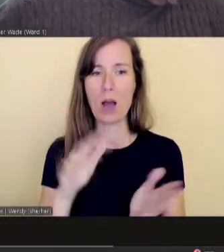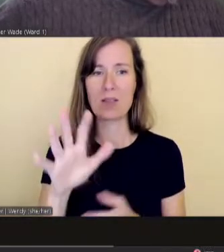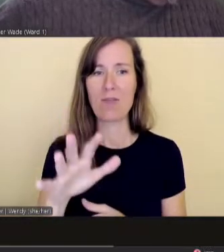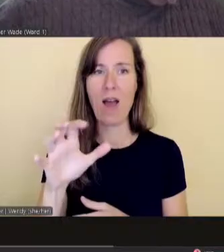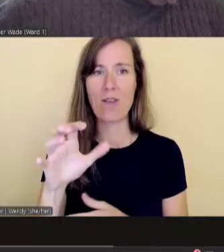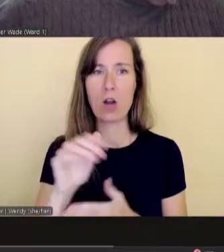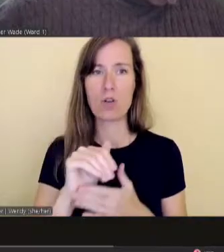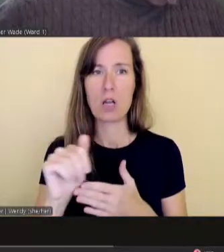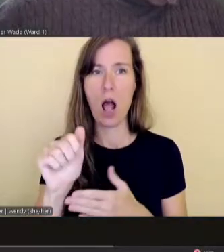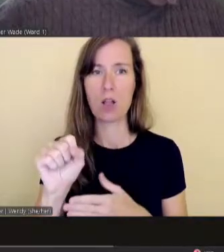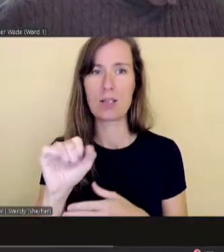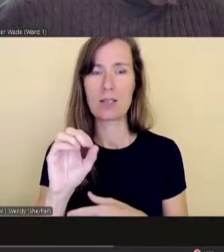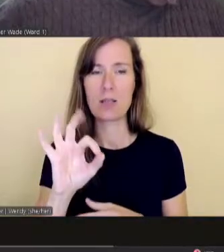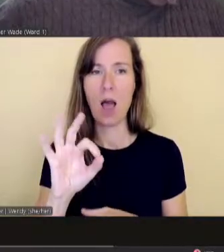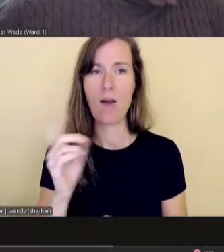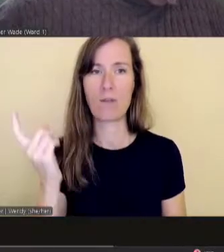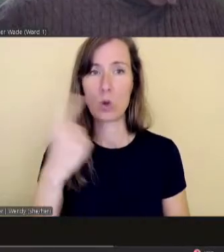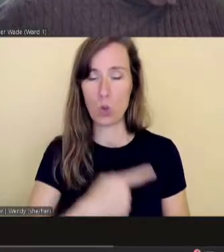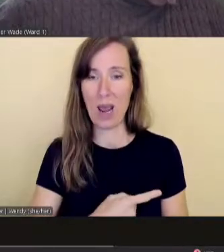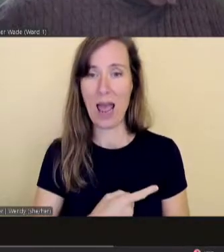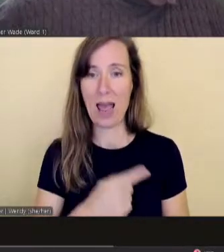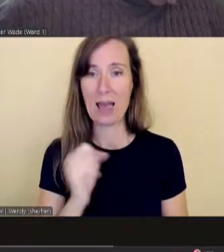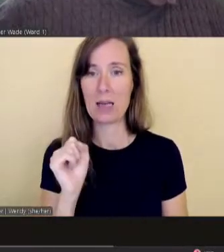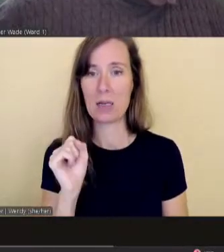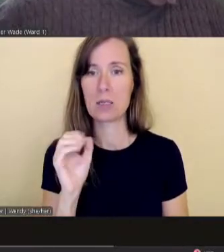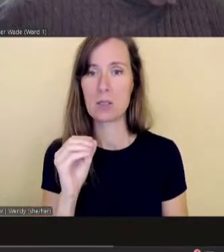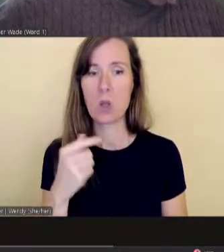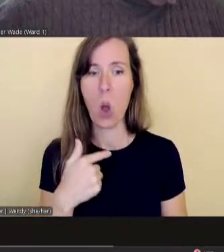So we will be moving forward with